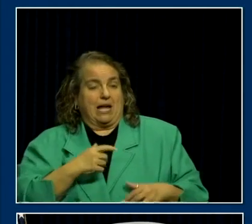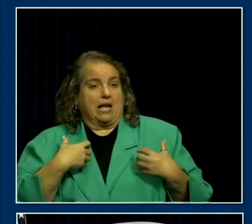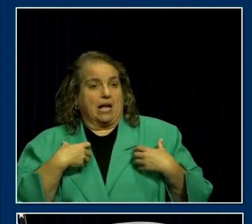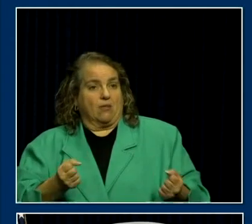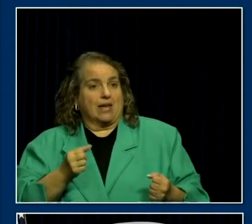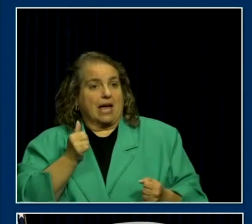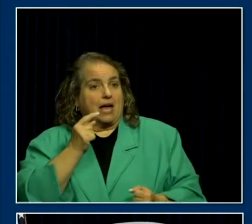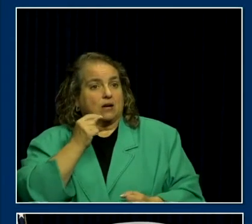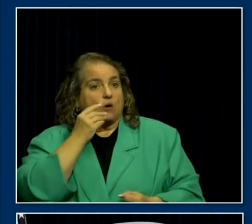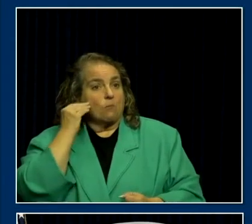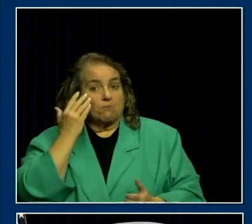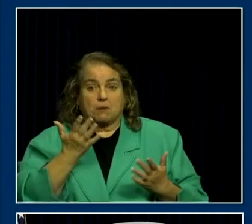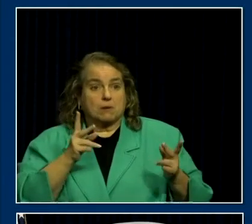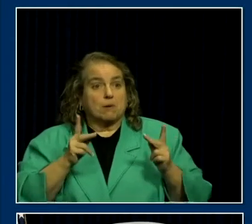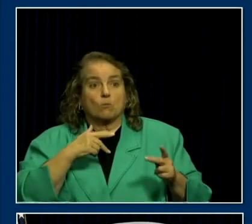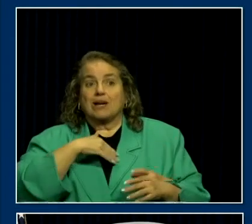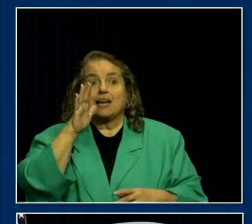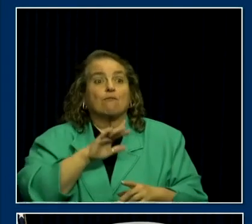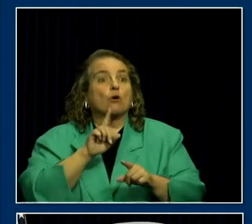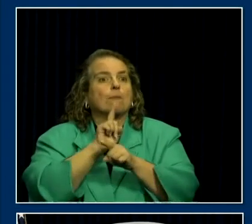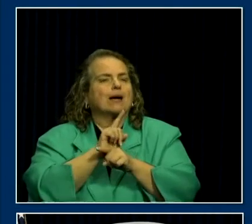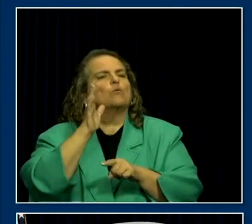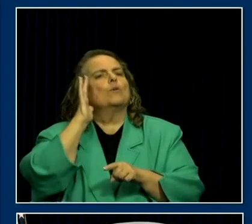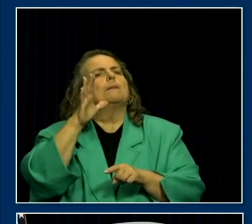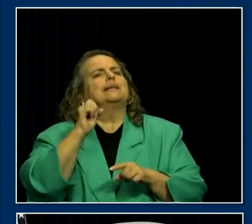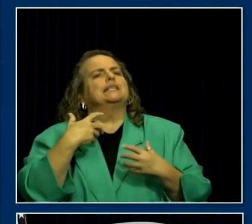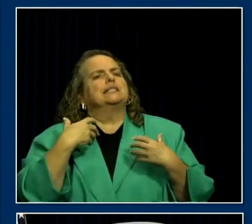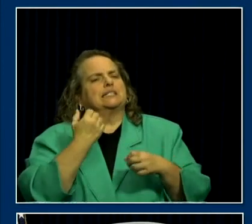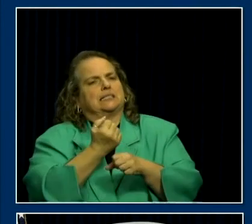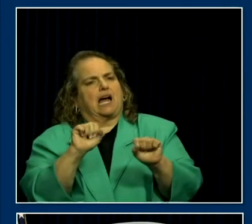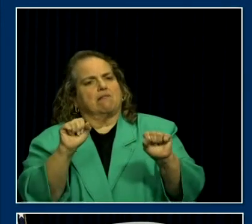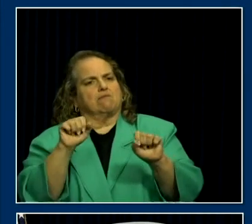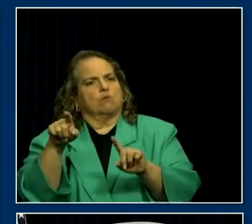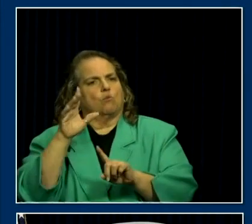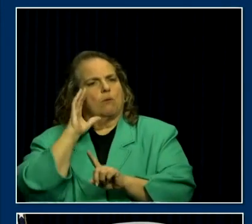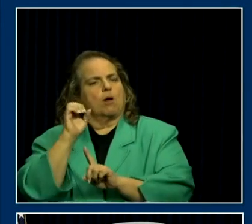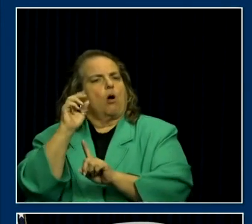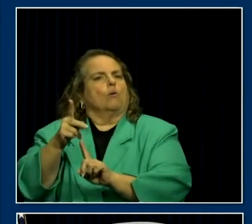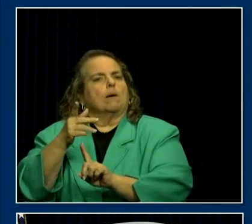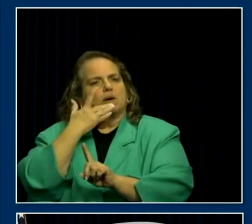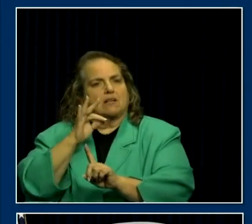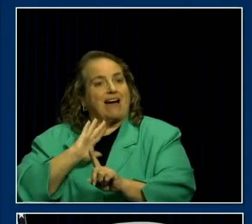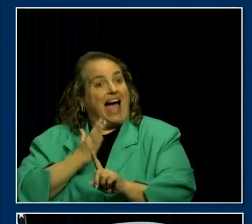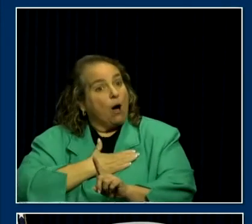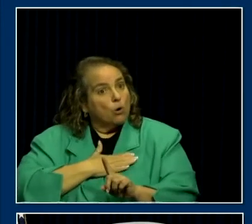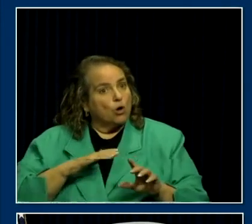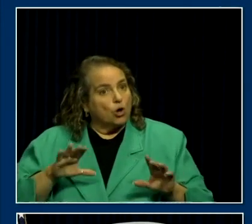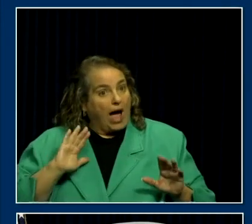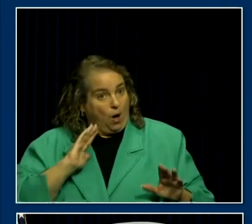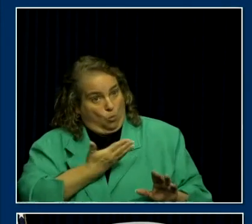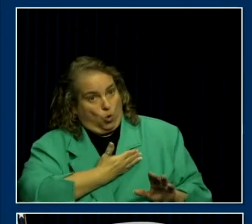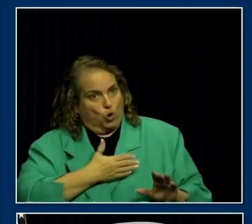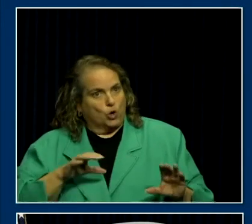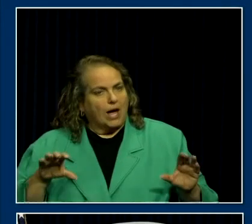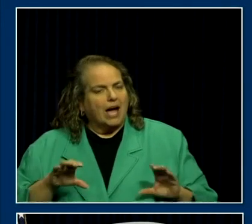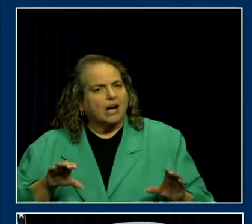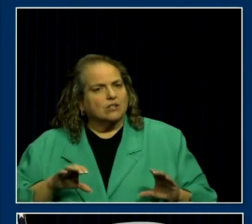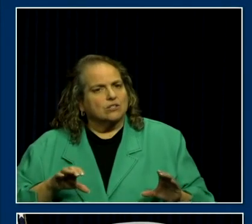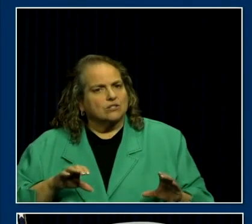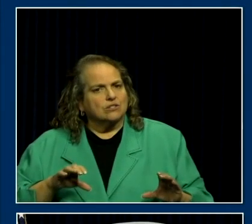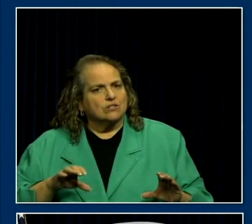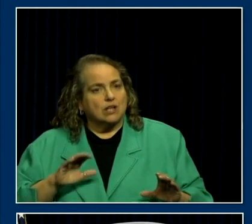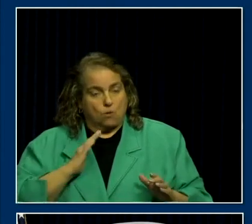who probably we've never met will be safe because of our actions. Our hope is that we will